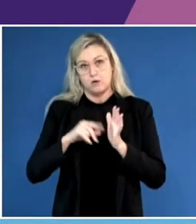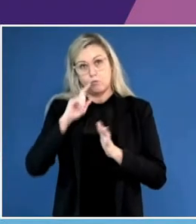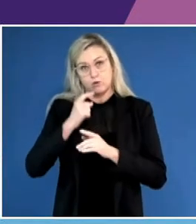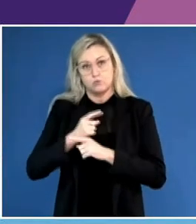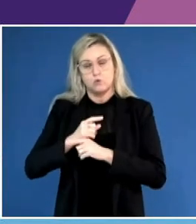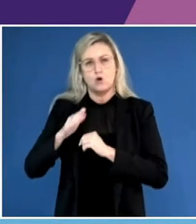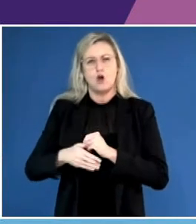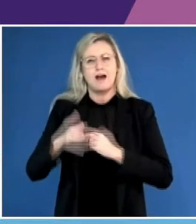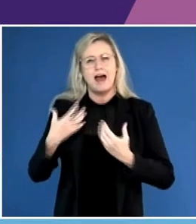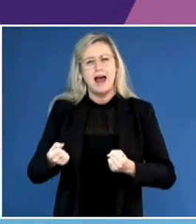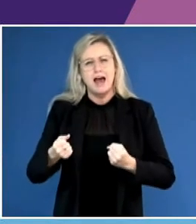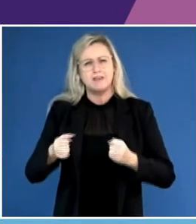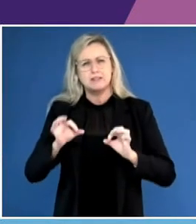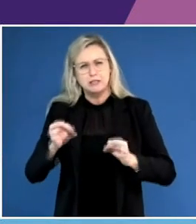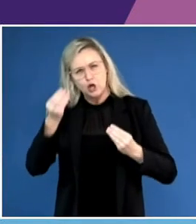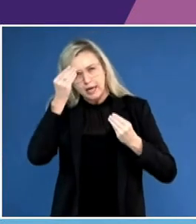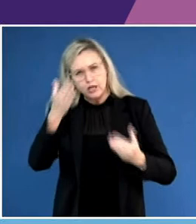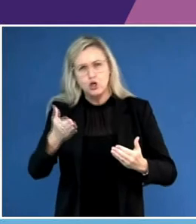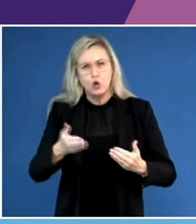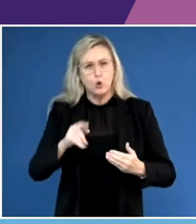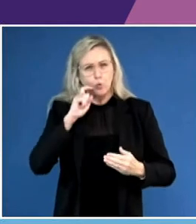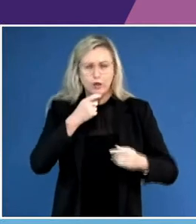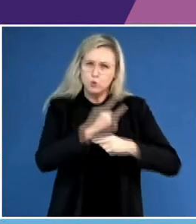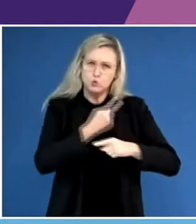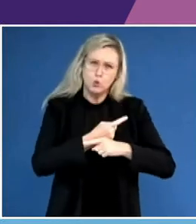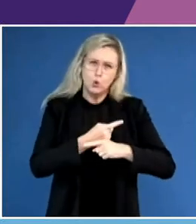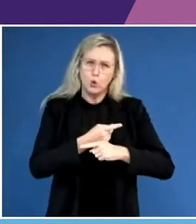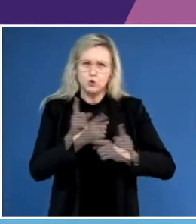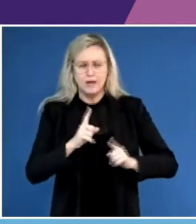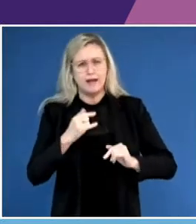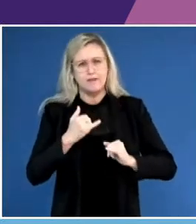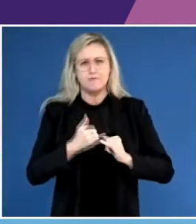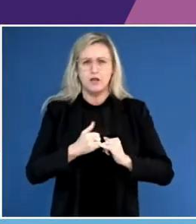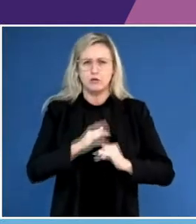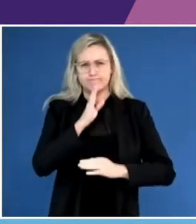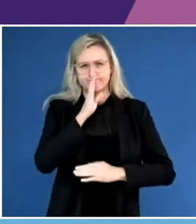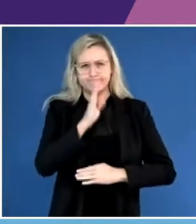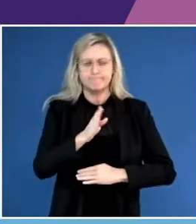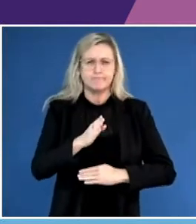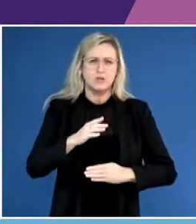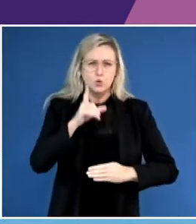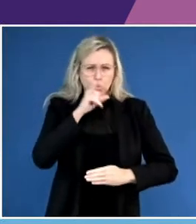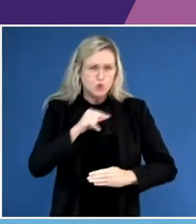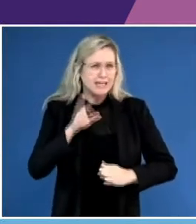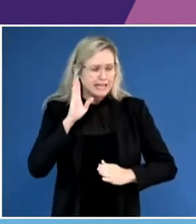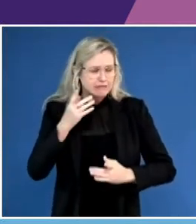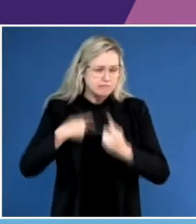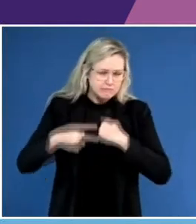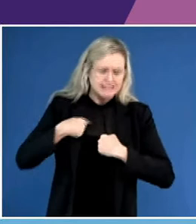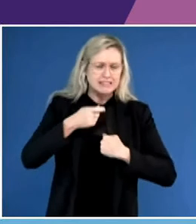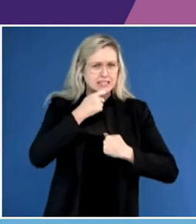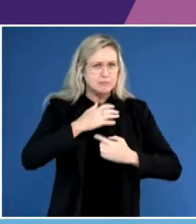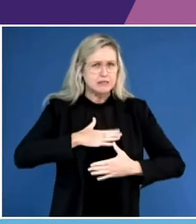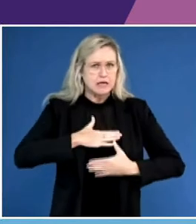may find distressing, and the telephone numbers that we showed earlier today remain